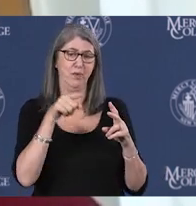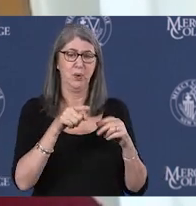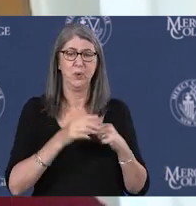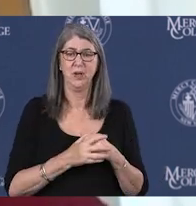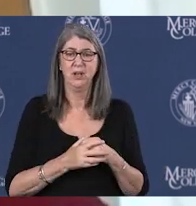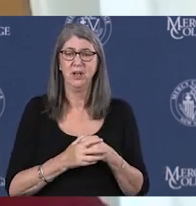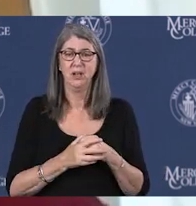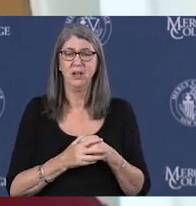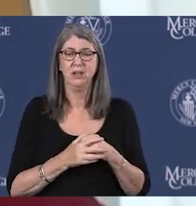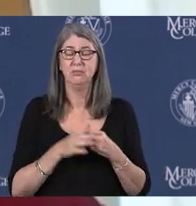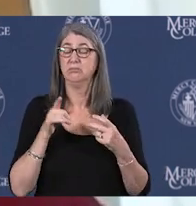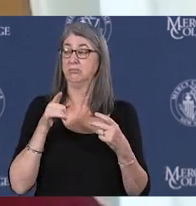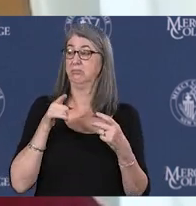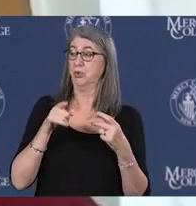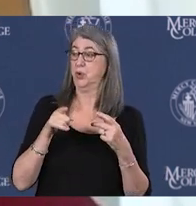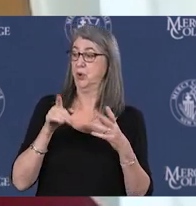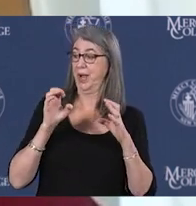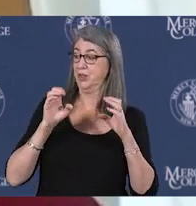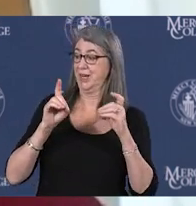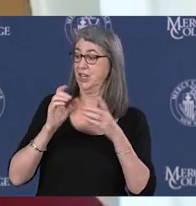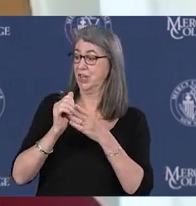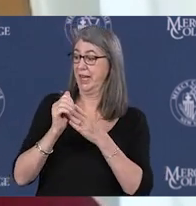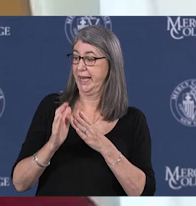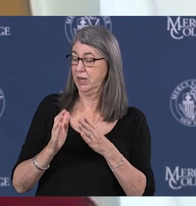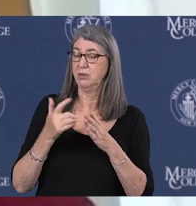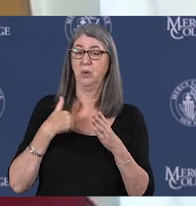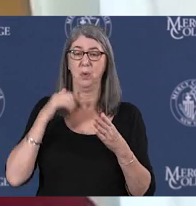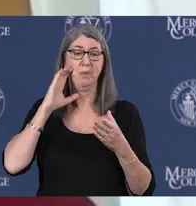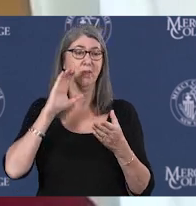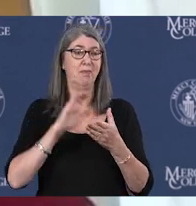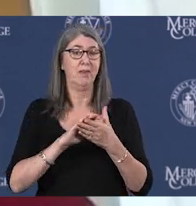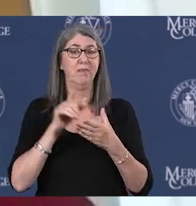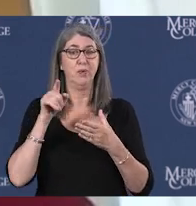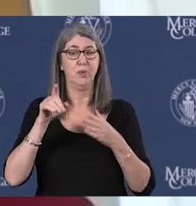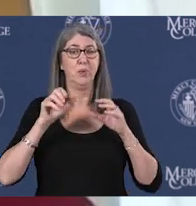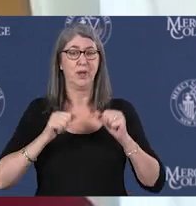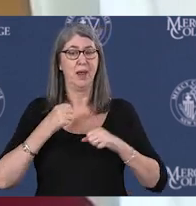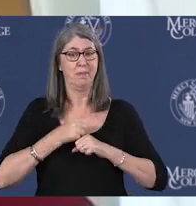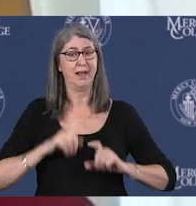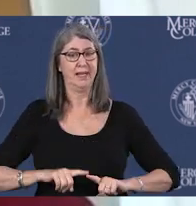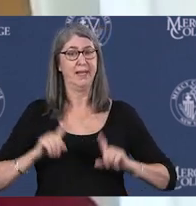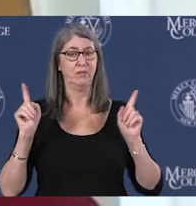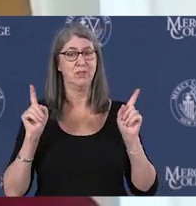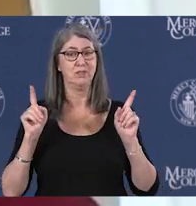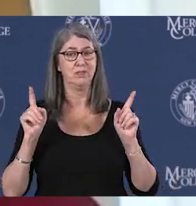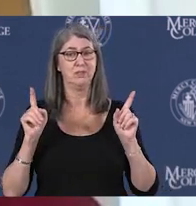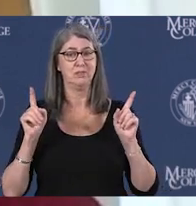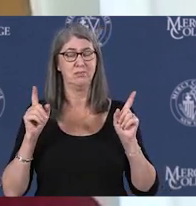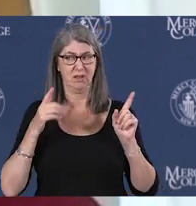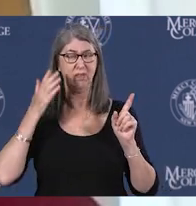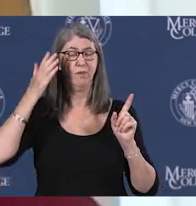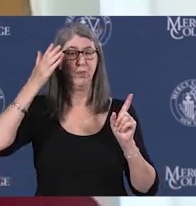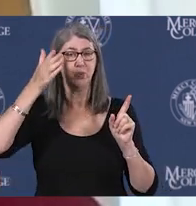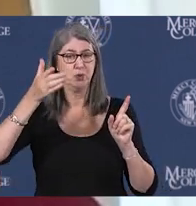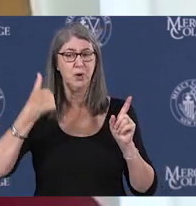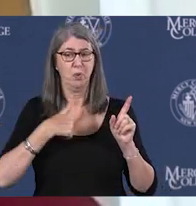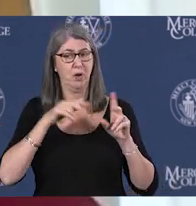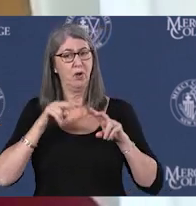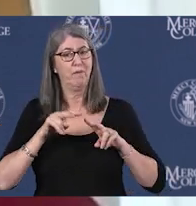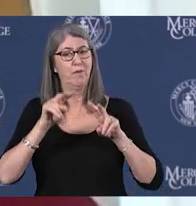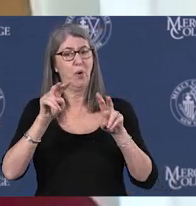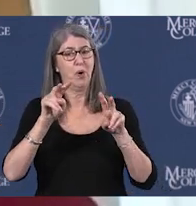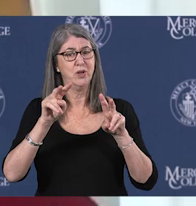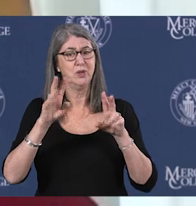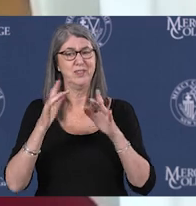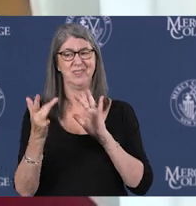you. As for you, educational leaders, we believe that you can make a difference in the future, and we look